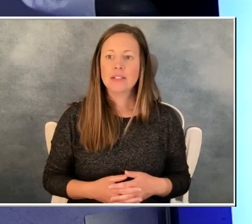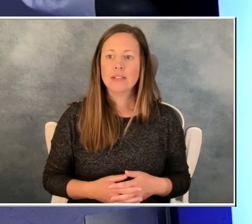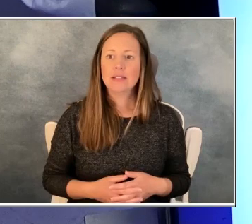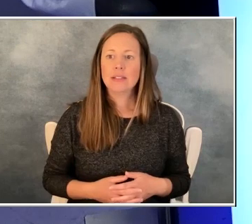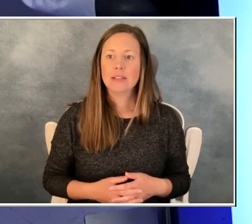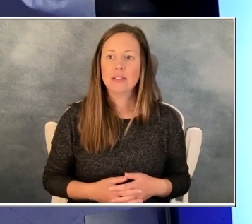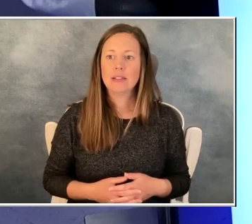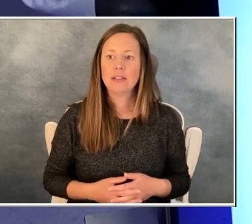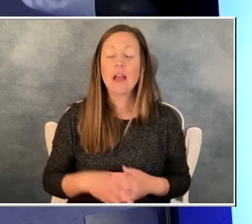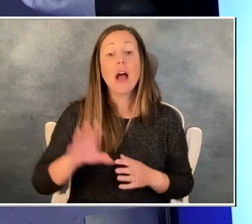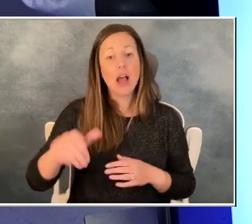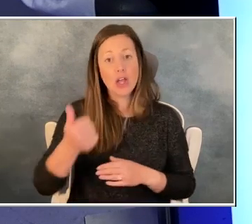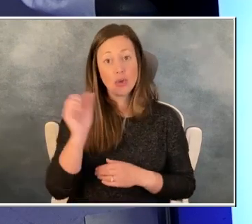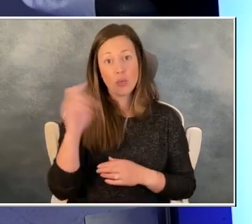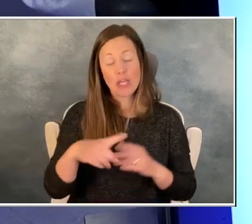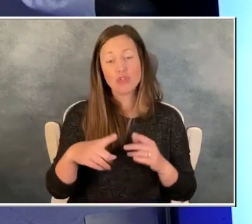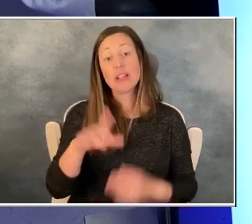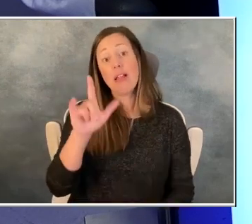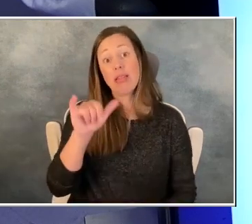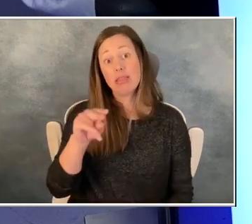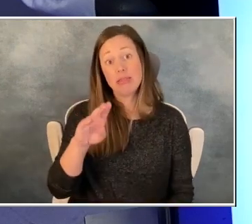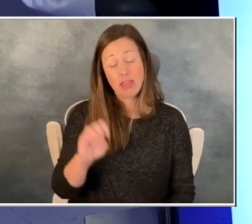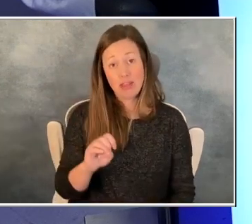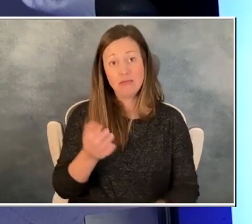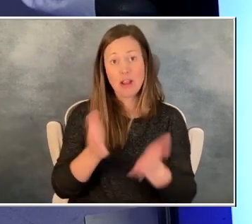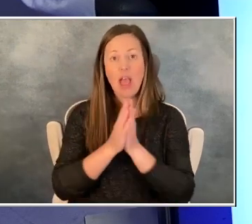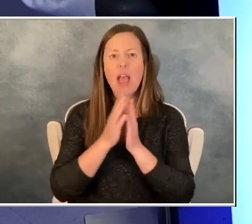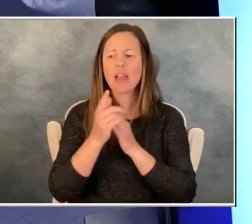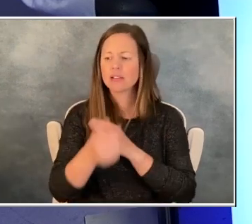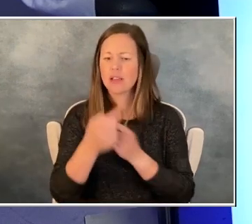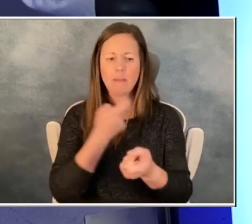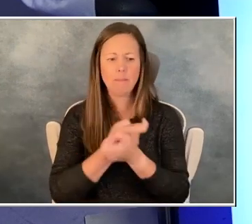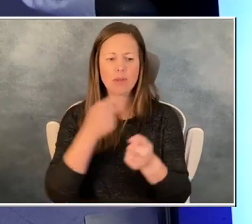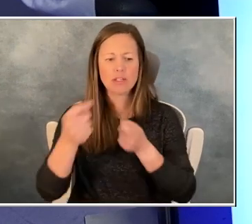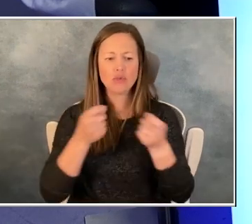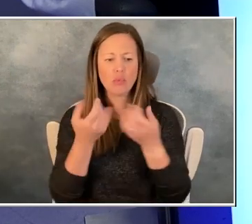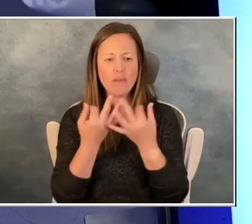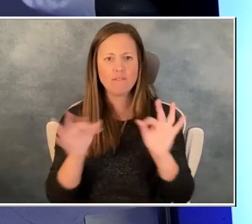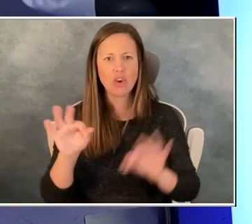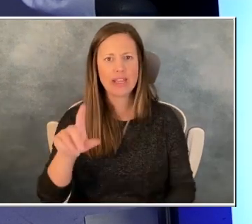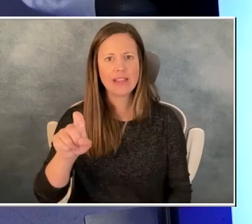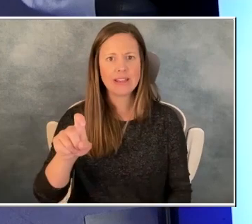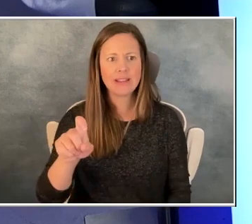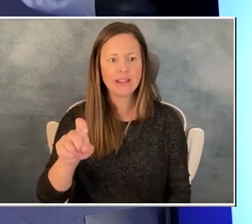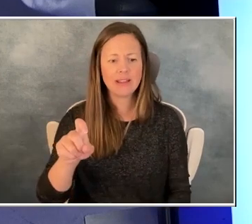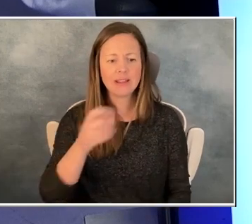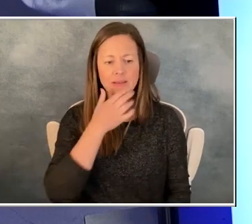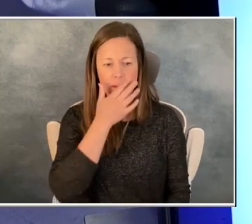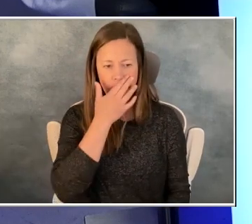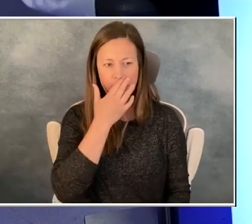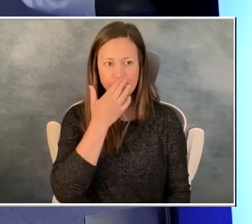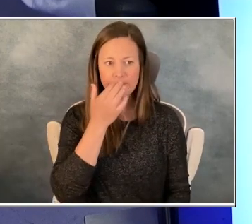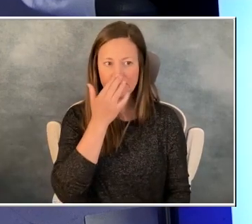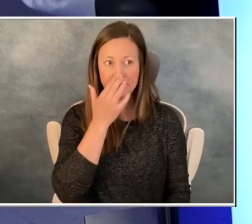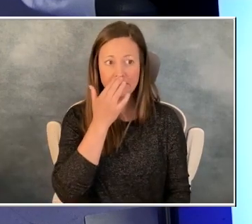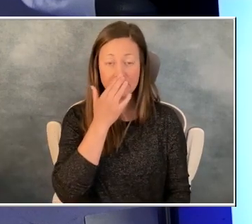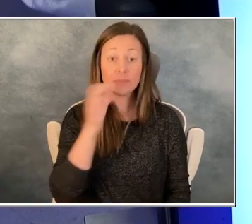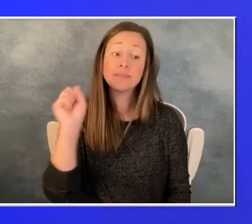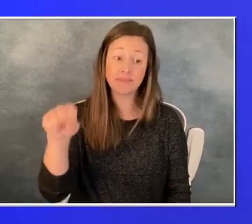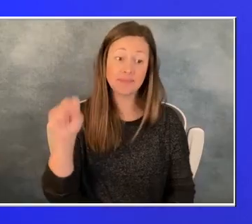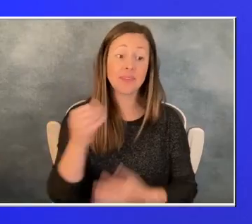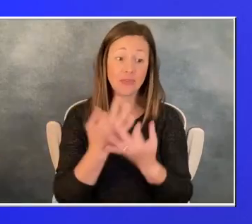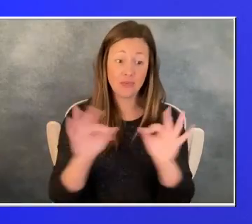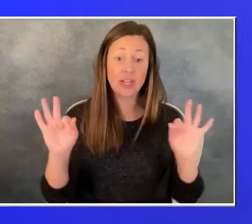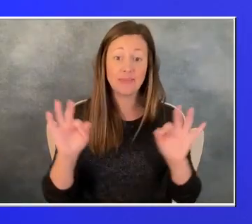email. Lynn has a great one. She wants to know, is poison control free? Yes, poison control is completely free. That